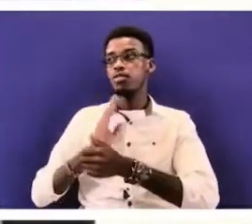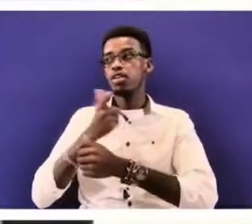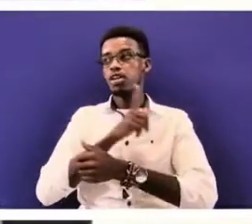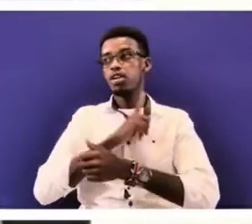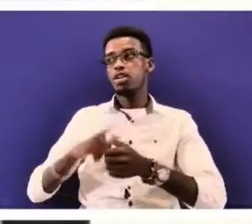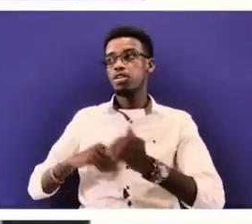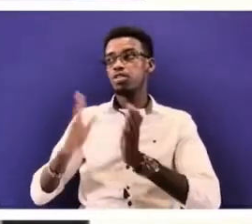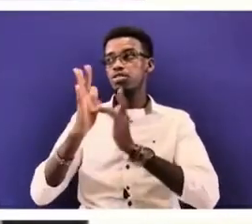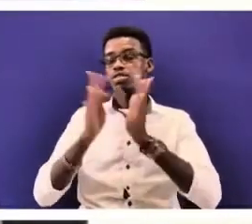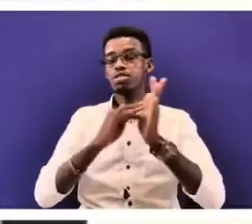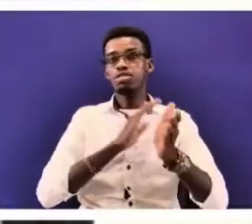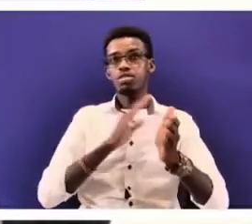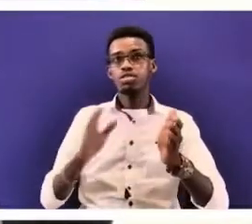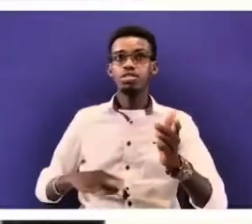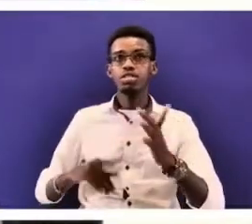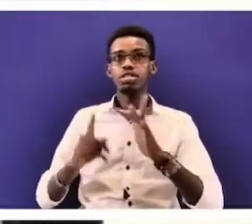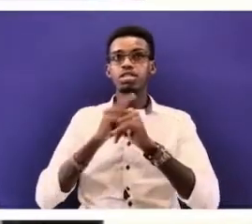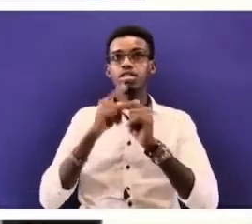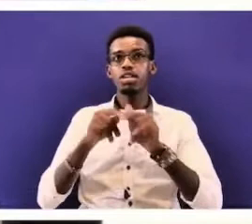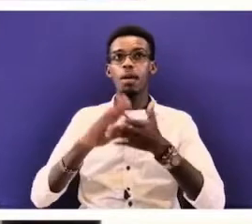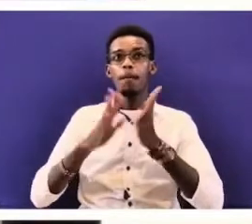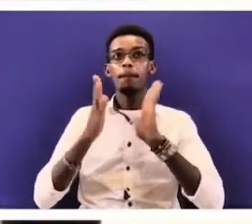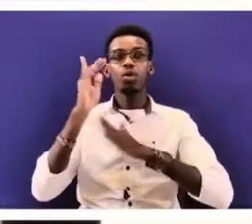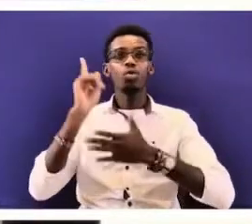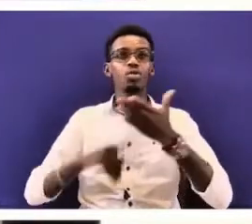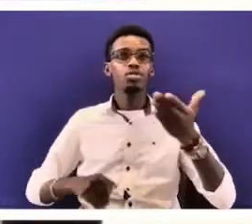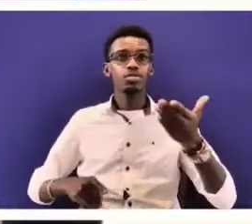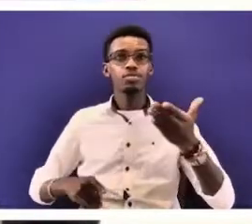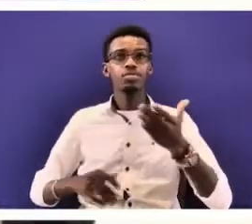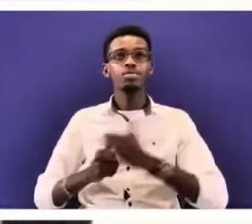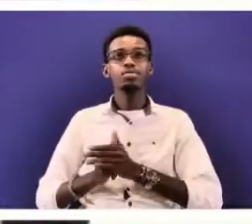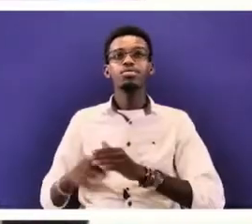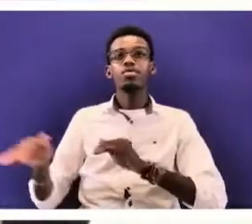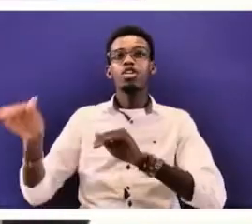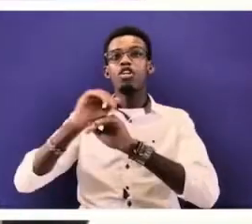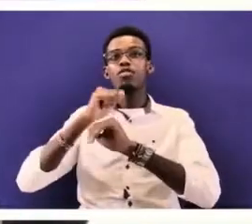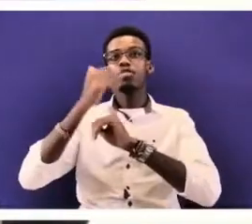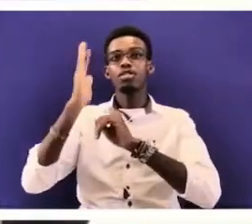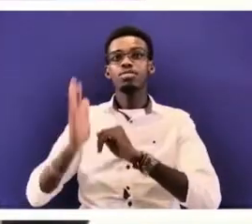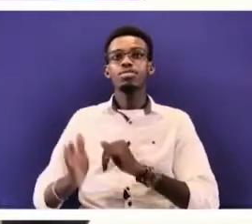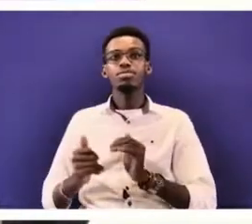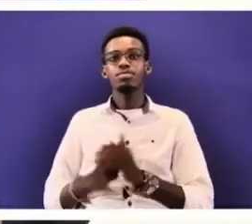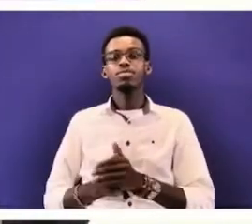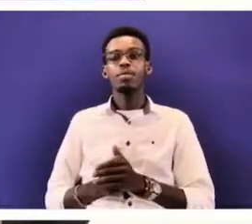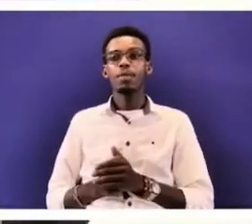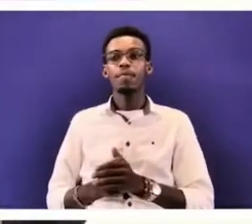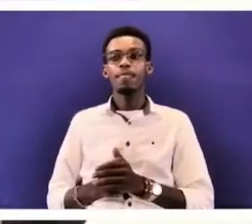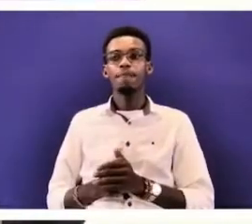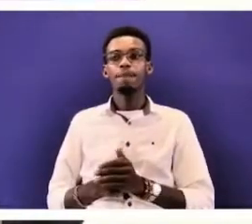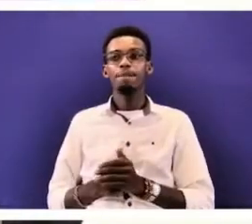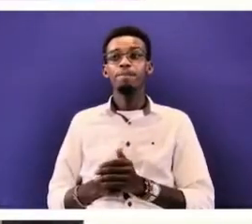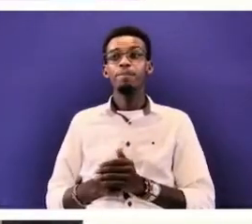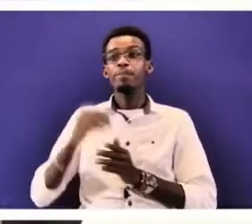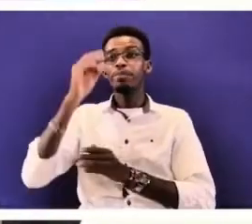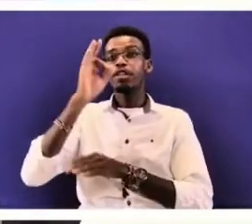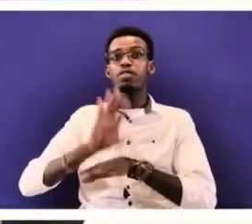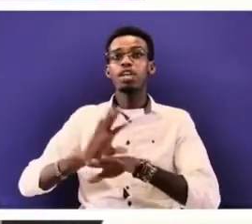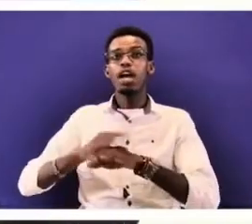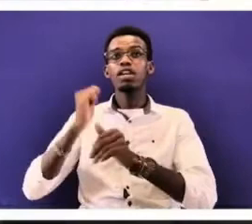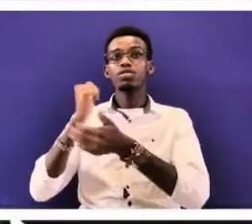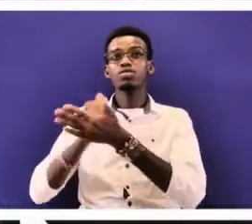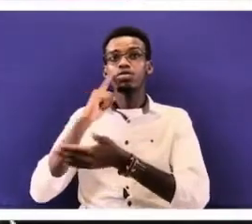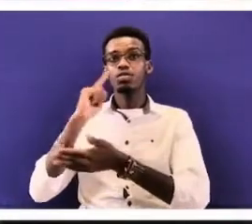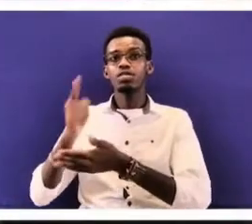Jesus Christ, and they would be overcomers. If the church did this,